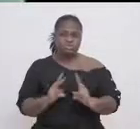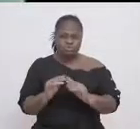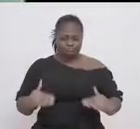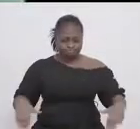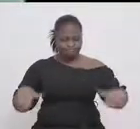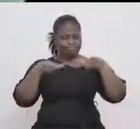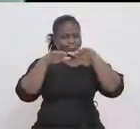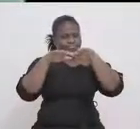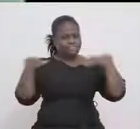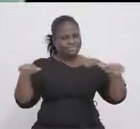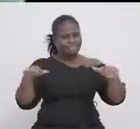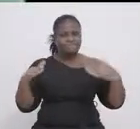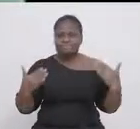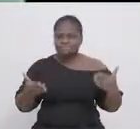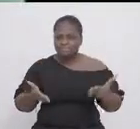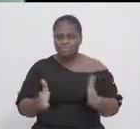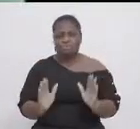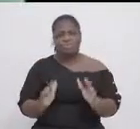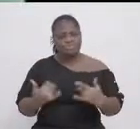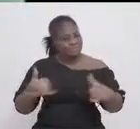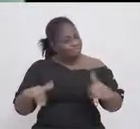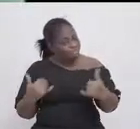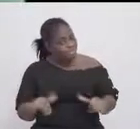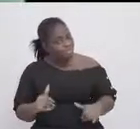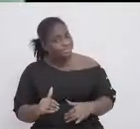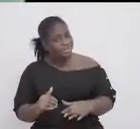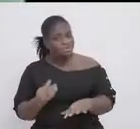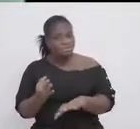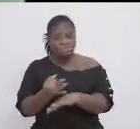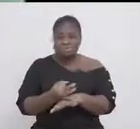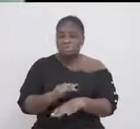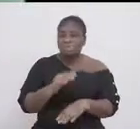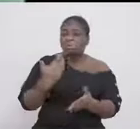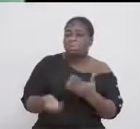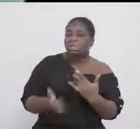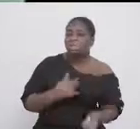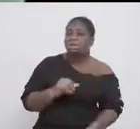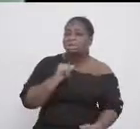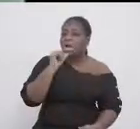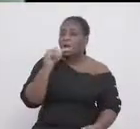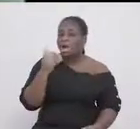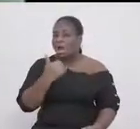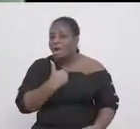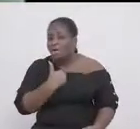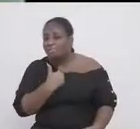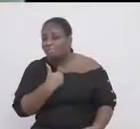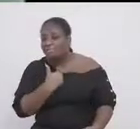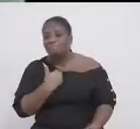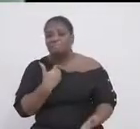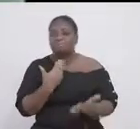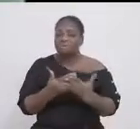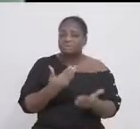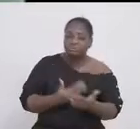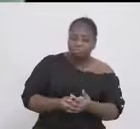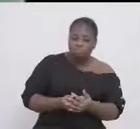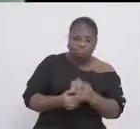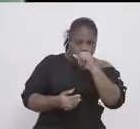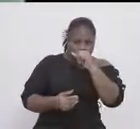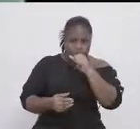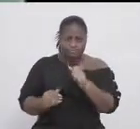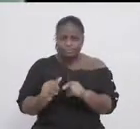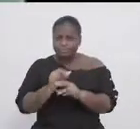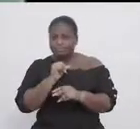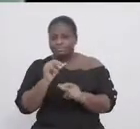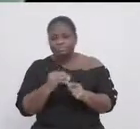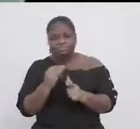the playing field for everyone, whether you have money or not, you have access to free coding